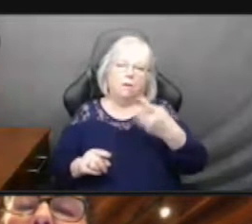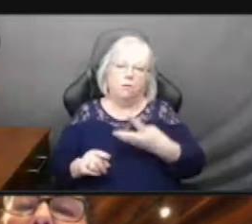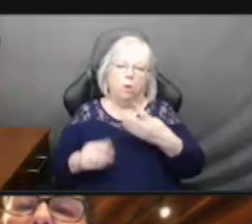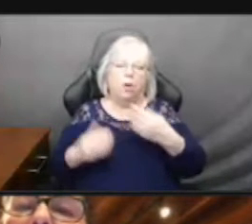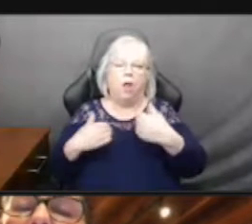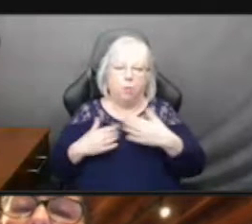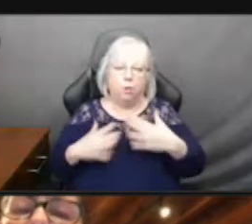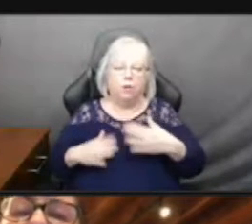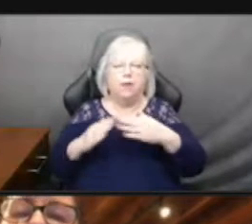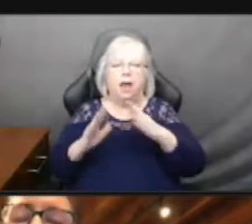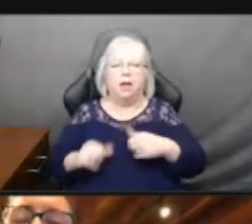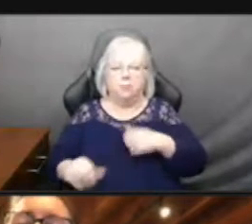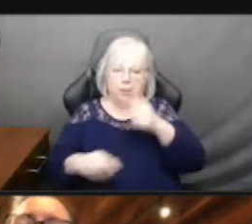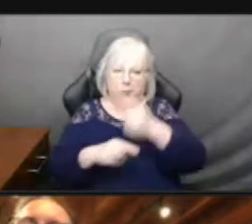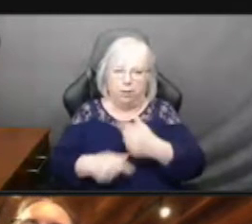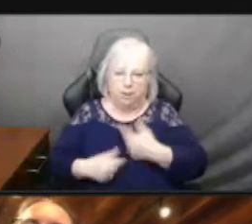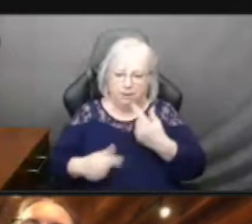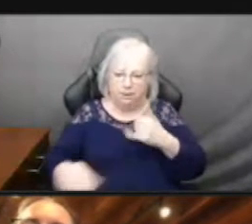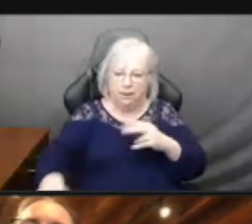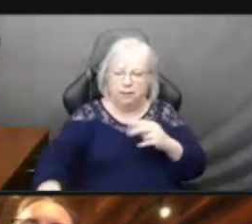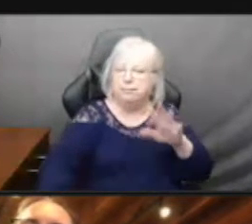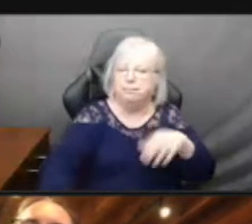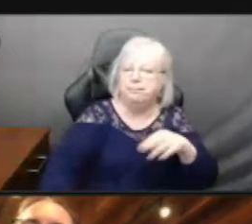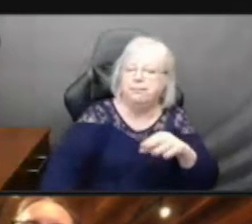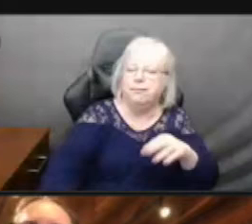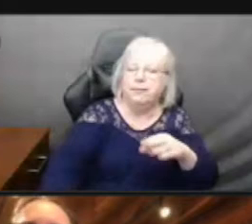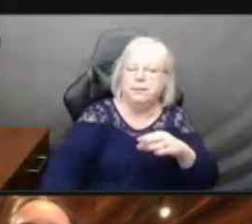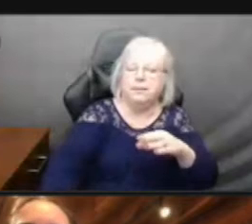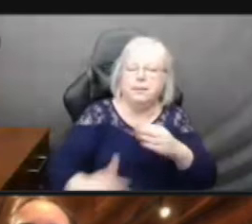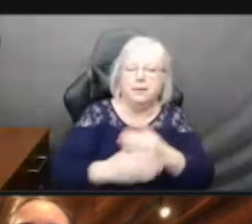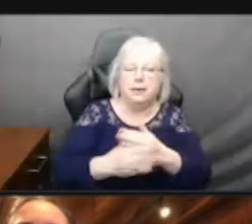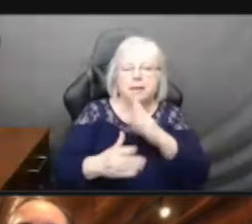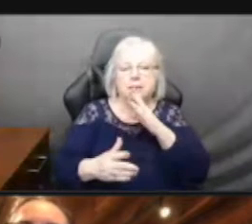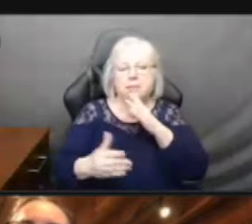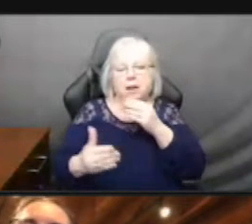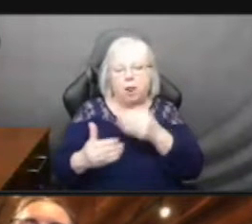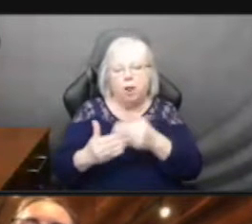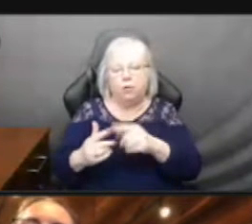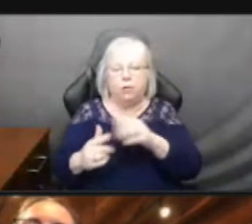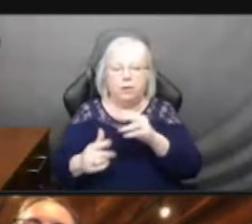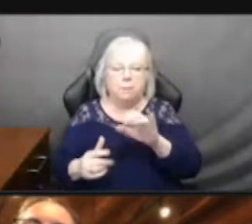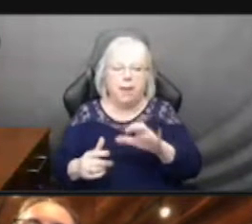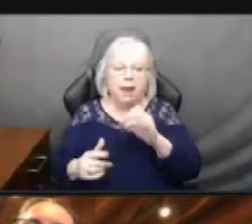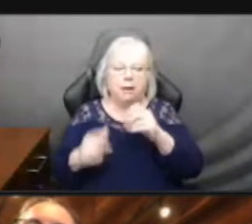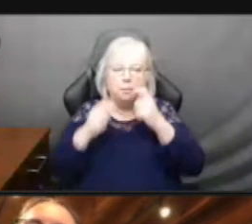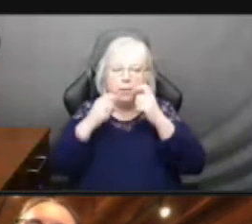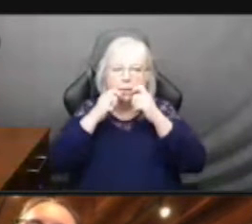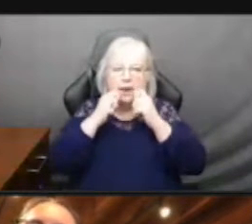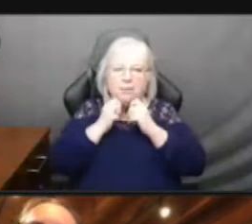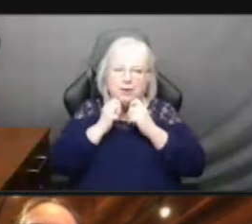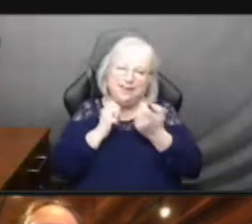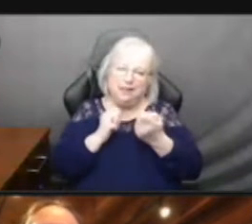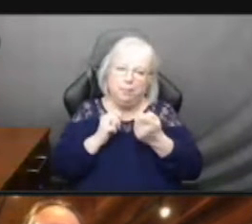in. Mr. Hanson, if you don't mind speaking closer to the mic or pull your mask down just a little bit.